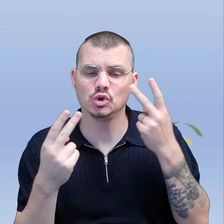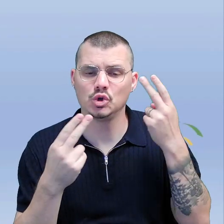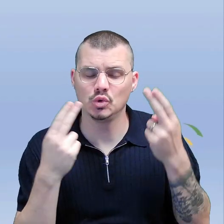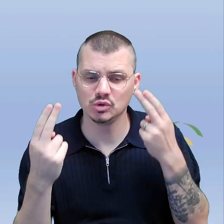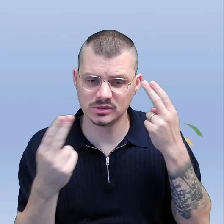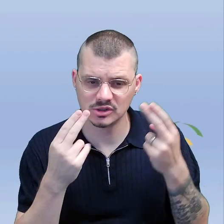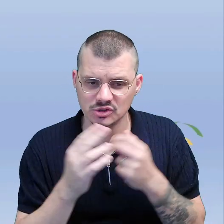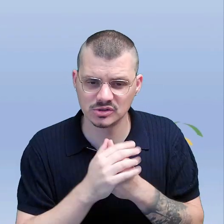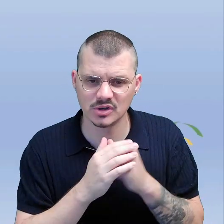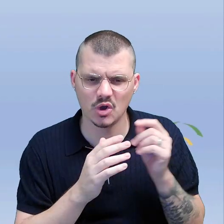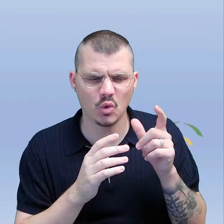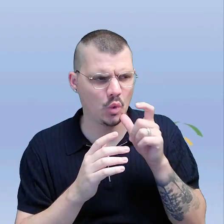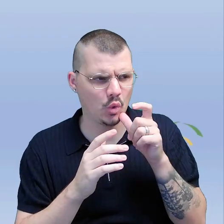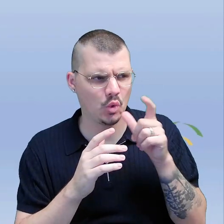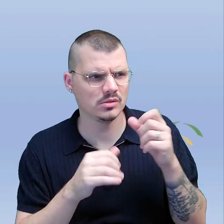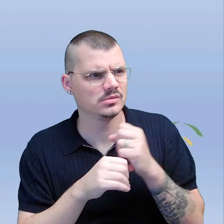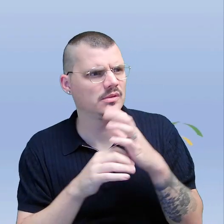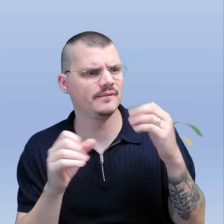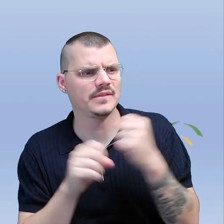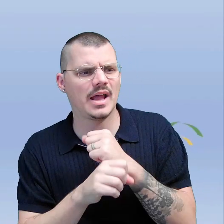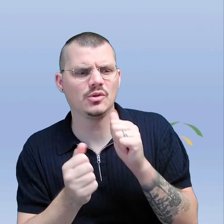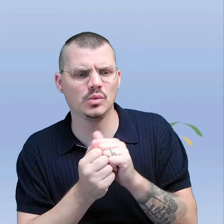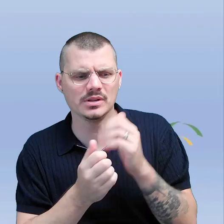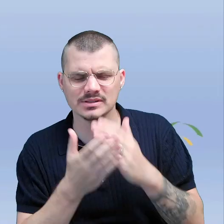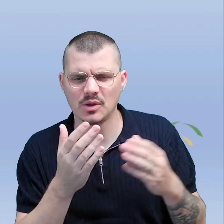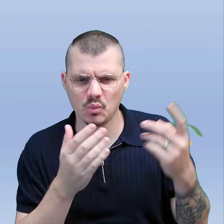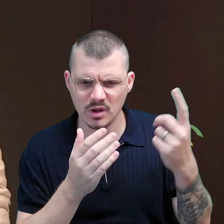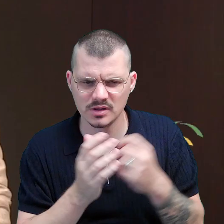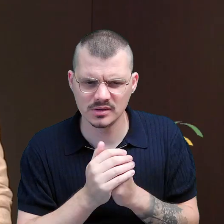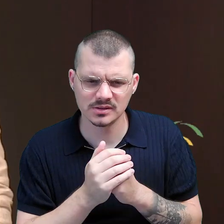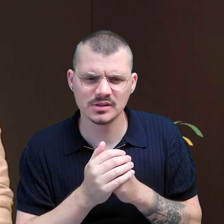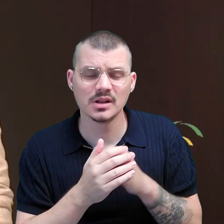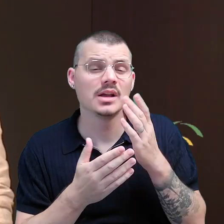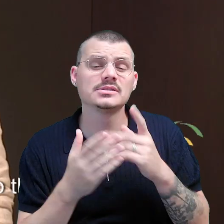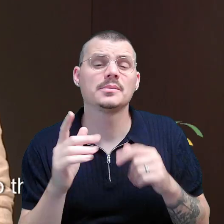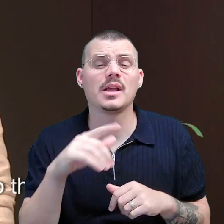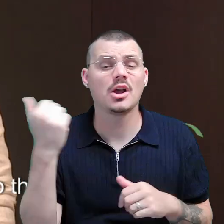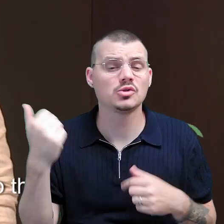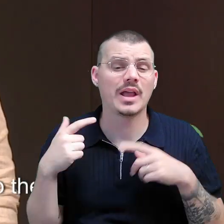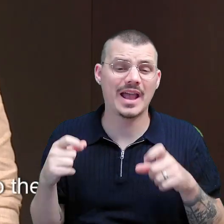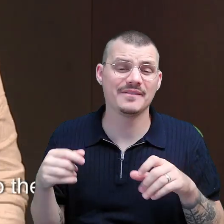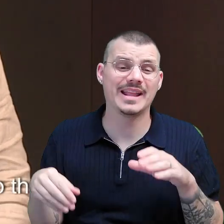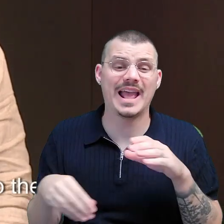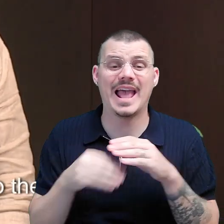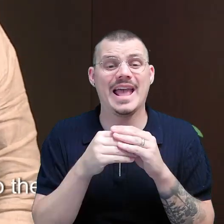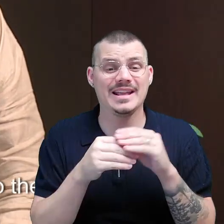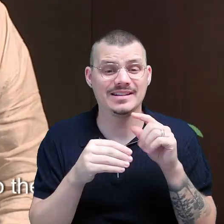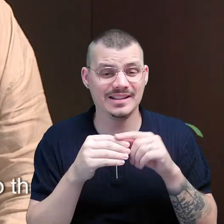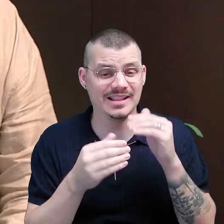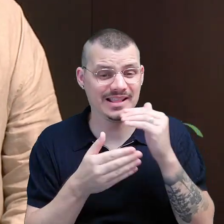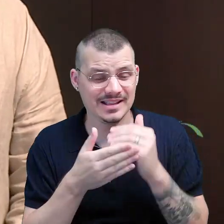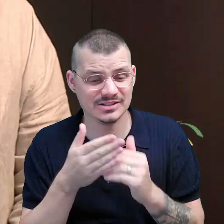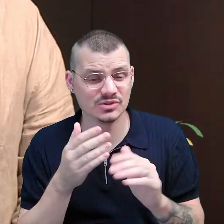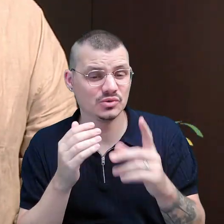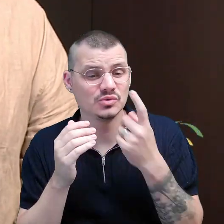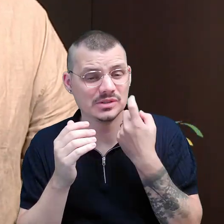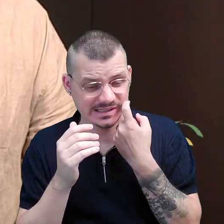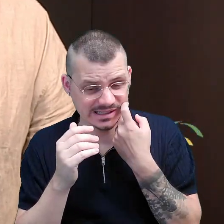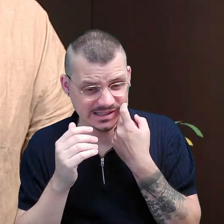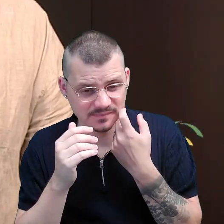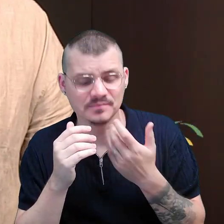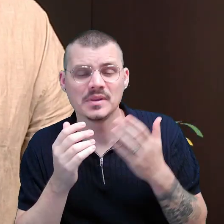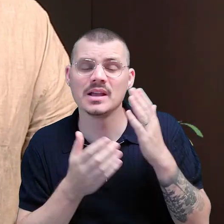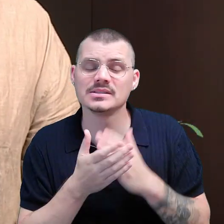visual hallucinations of whoever they're fighting with. Something else we have to add, though, to the list